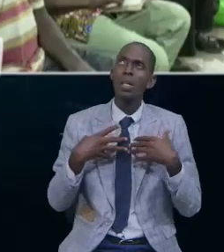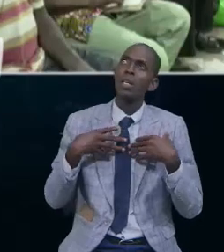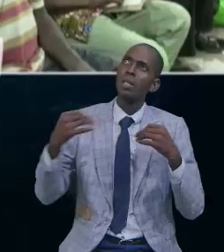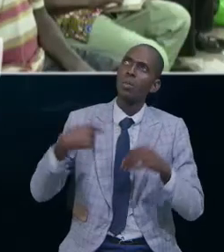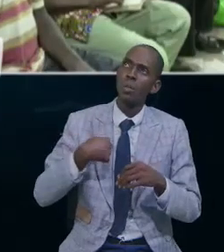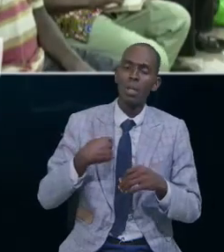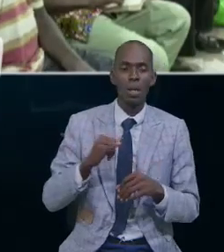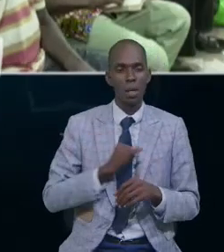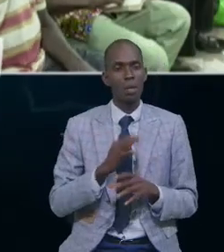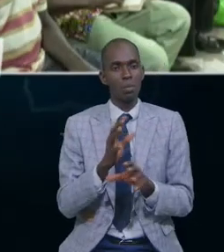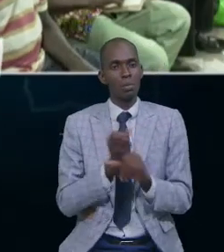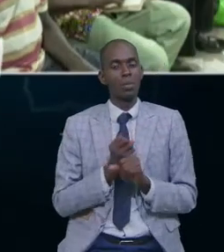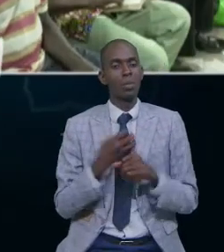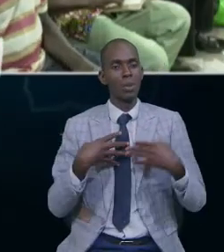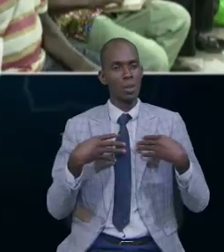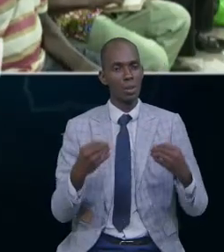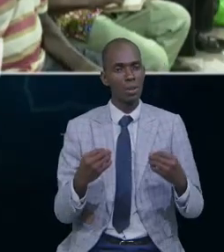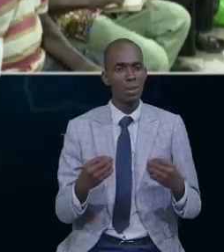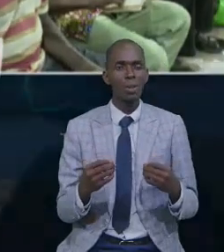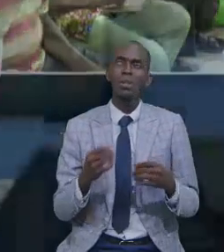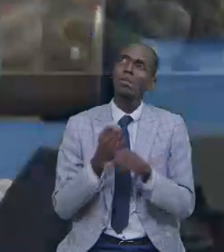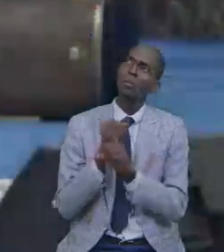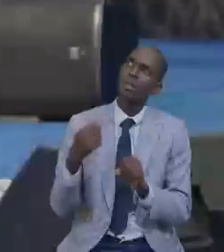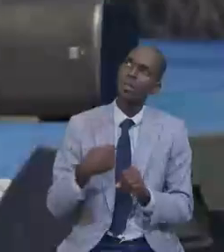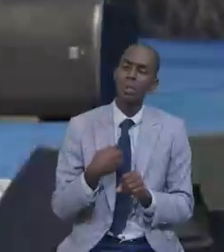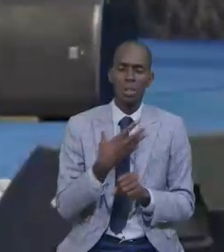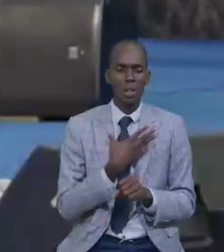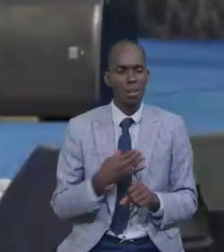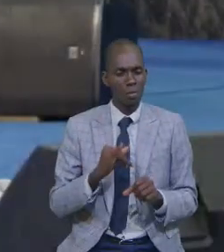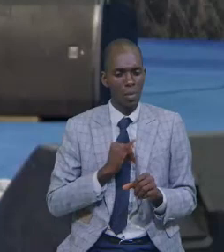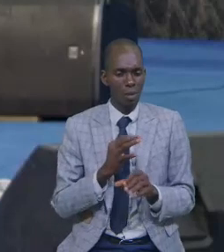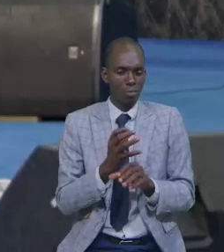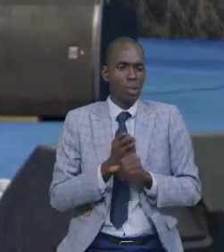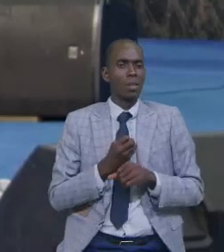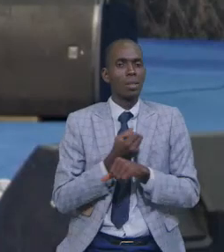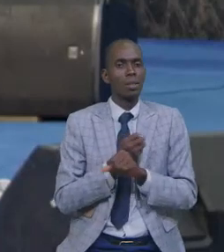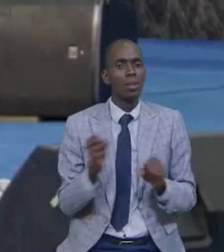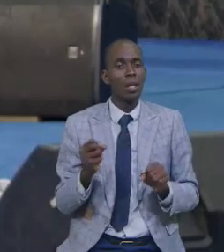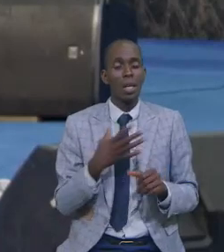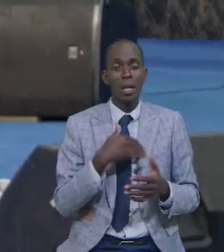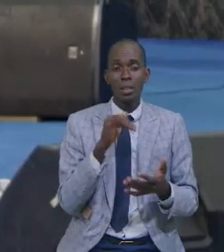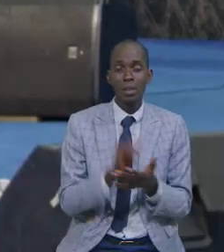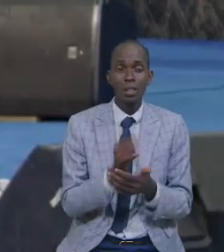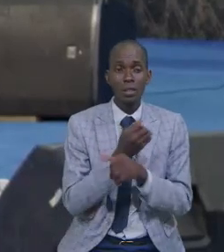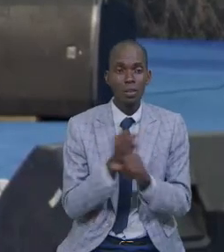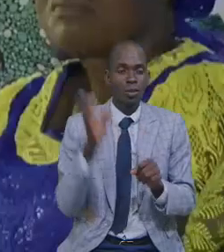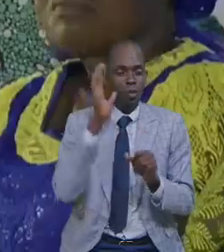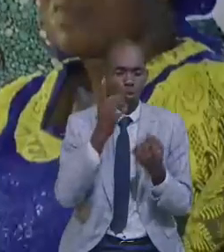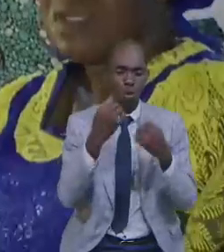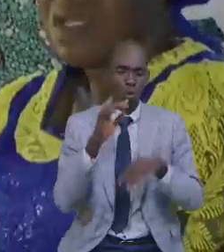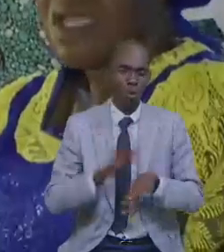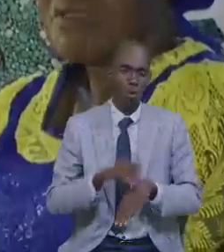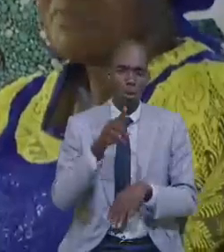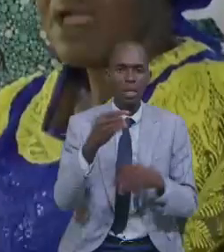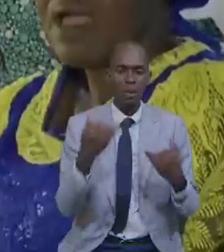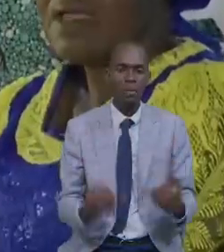healed. Save me, and I shall be saved. And that salvation will come upon you today in